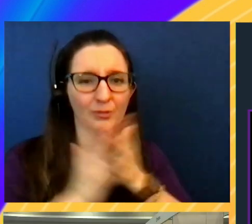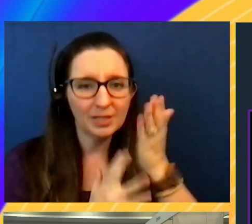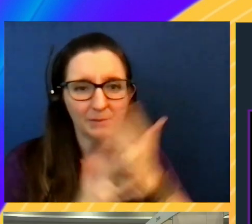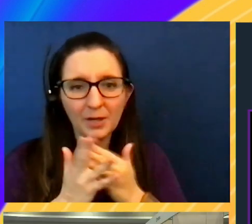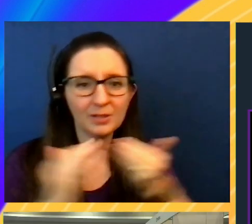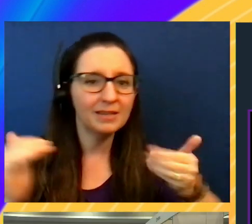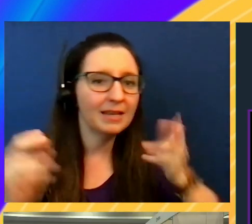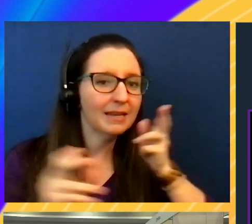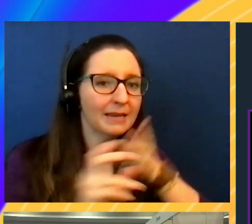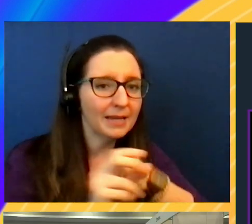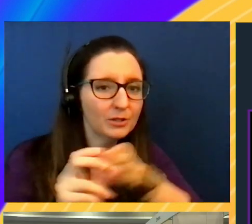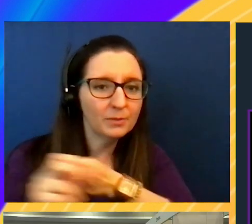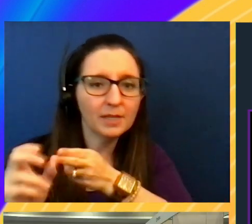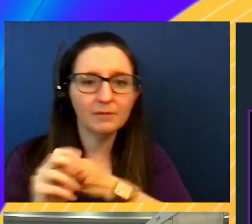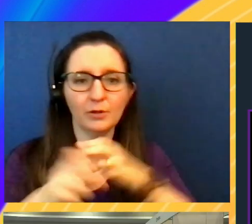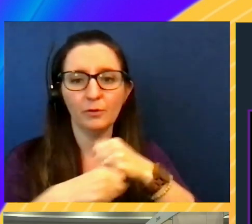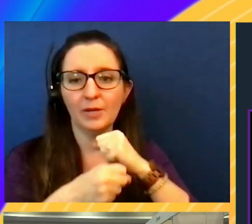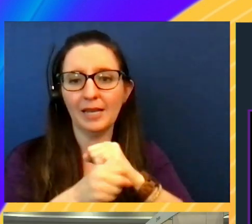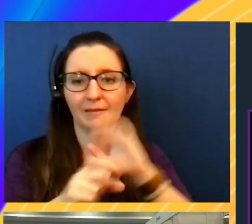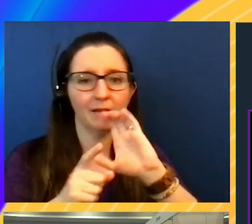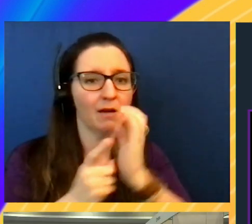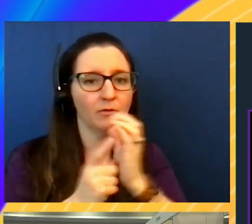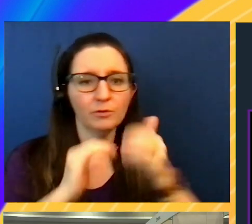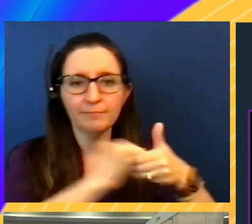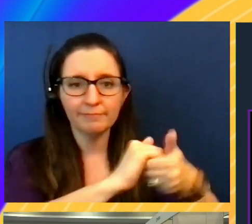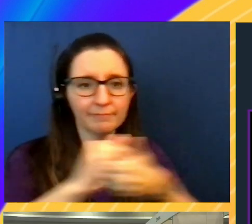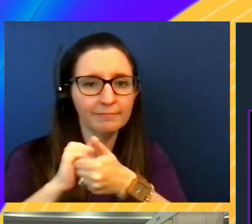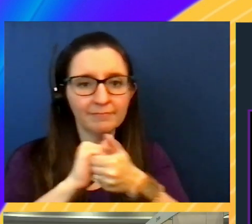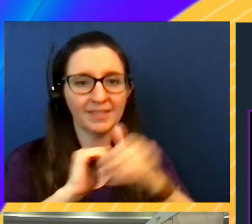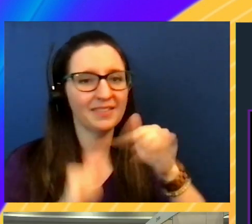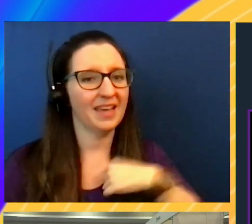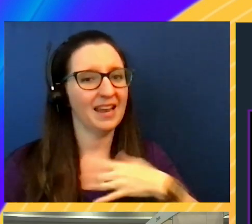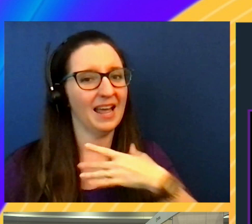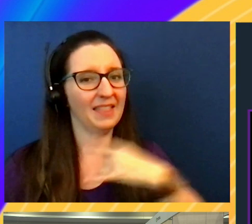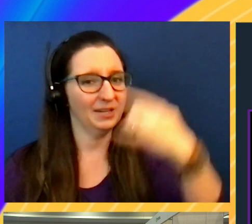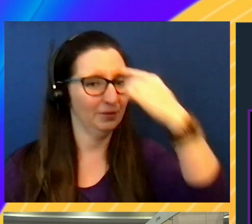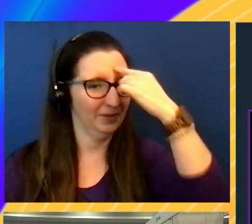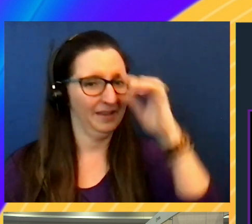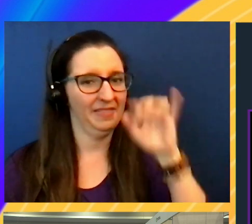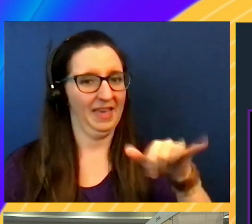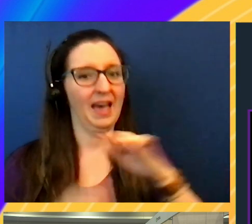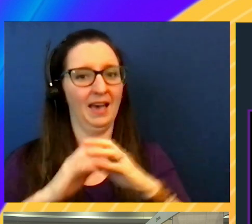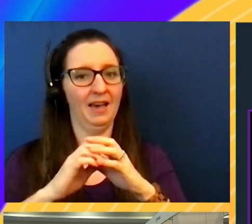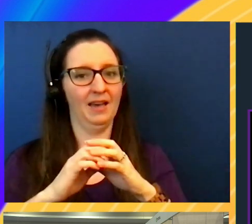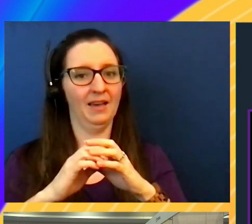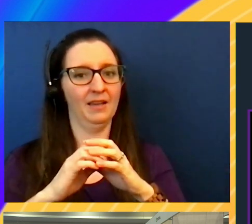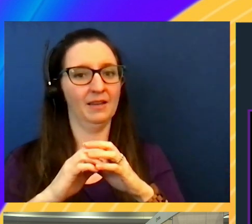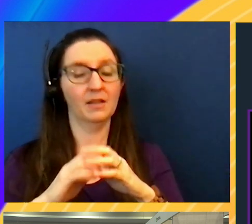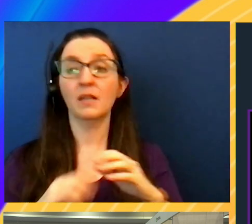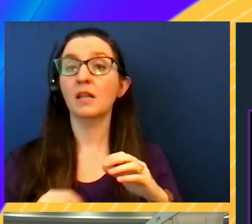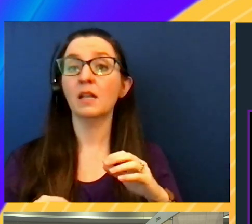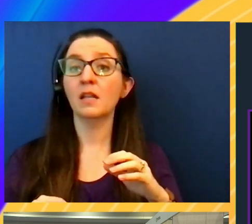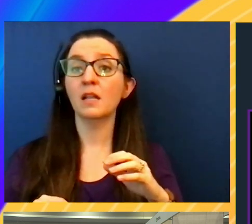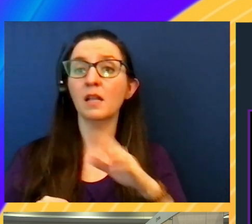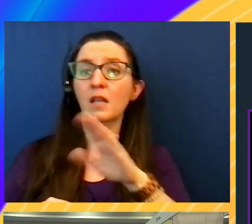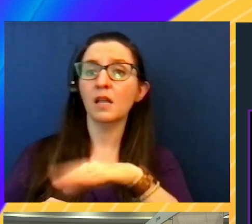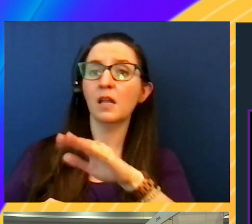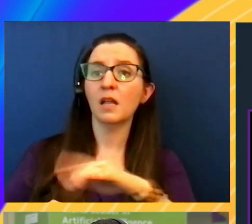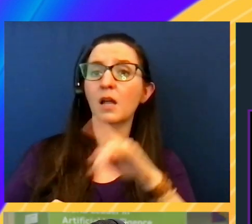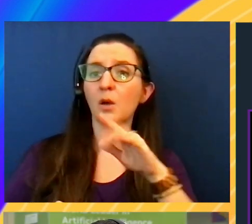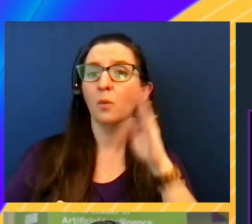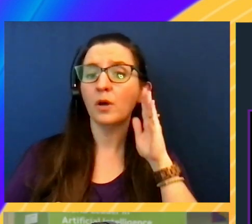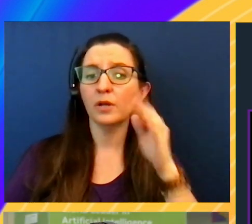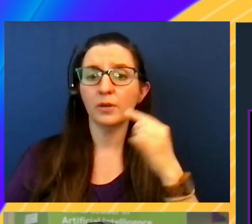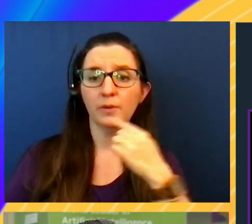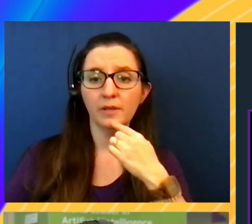collaboration that I like to think of it as. Yeah. Yeah, it's you spelled out the account team and the customer and the